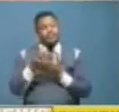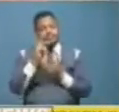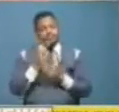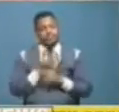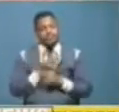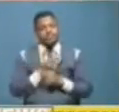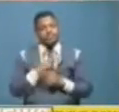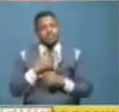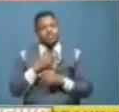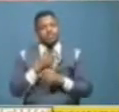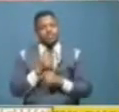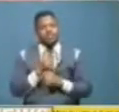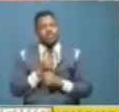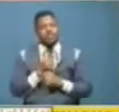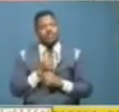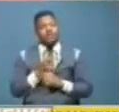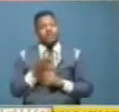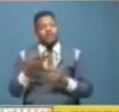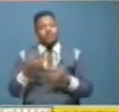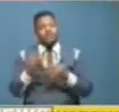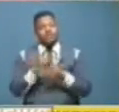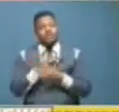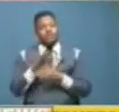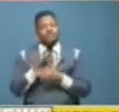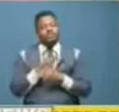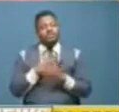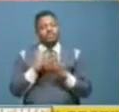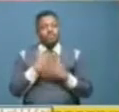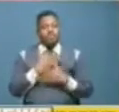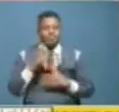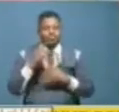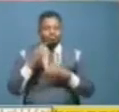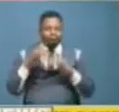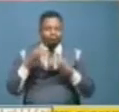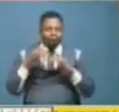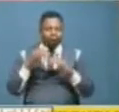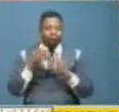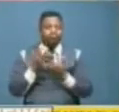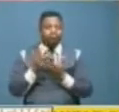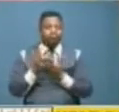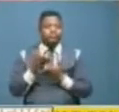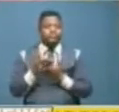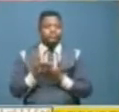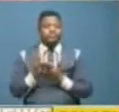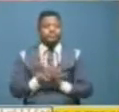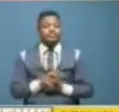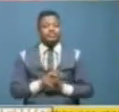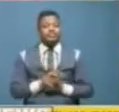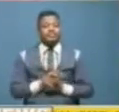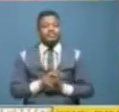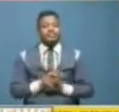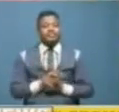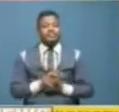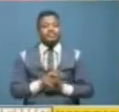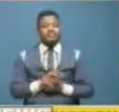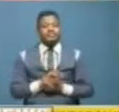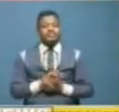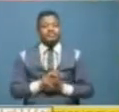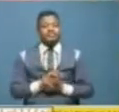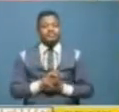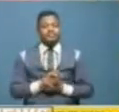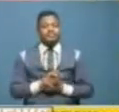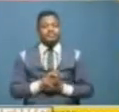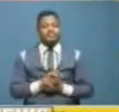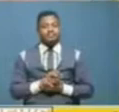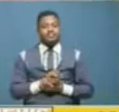Business is slow nowadays. It is my wish we get more buyers so we can cater for ourselves and families and